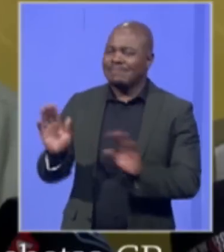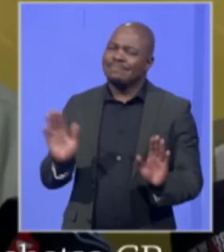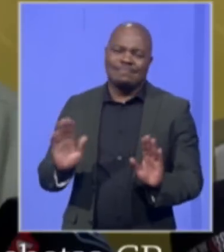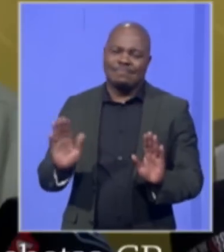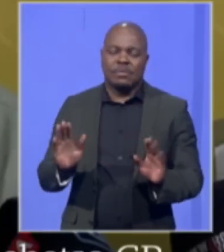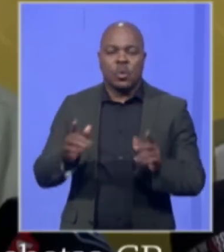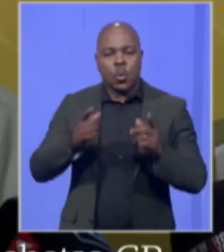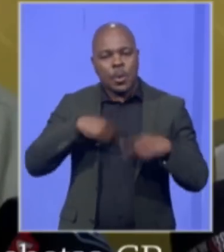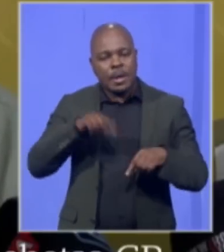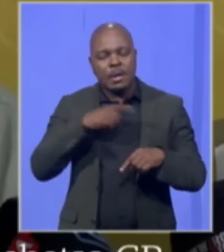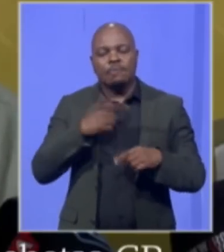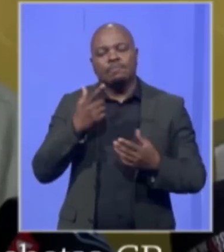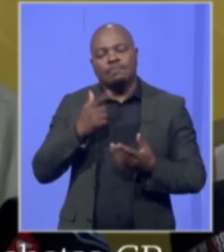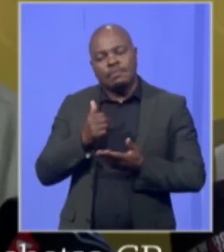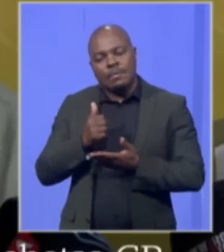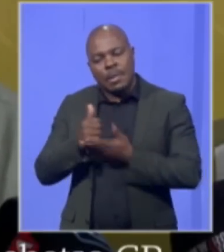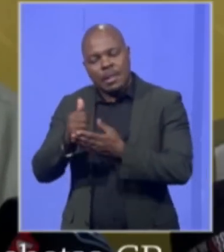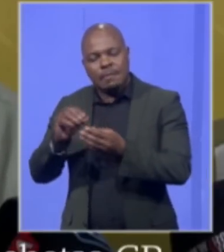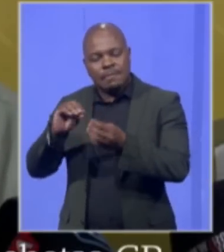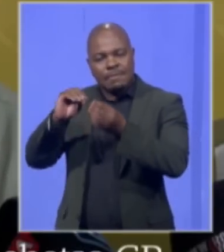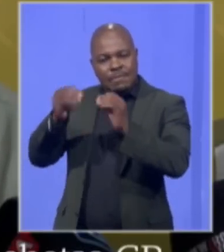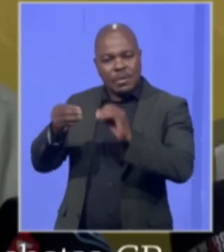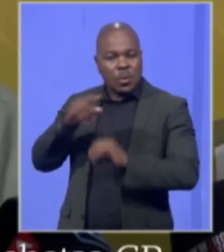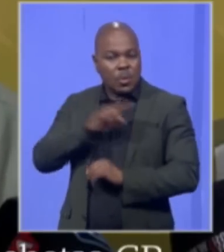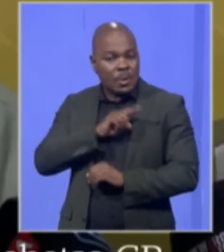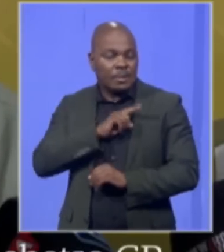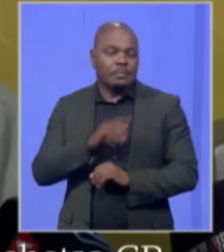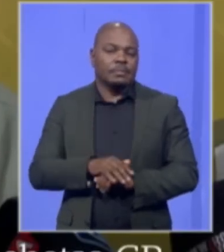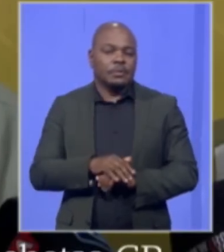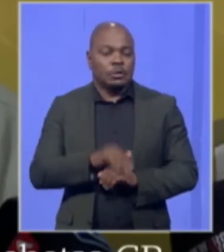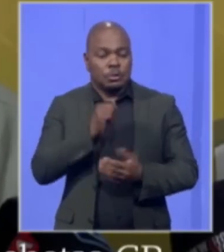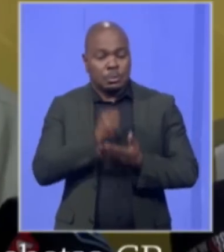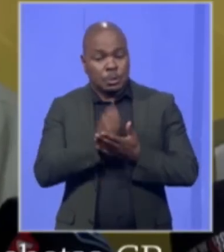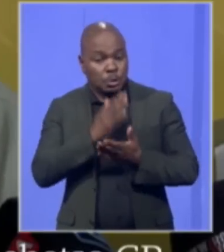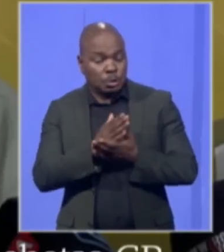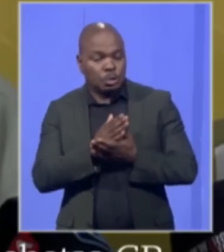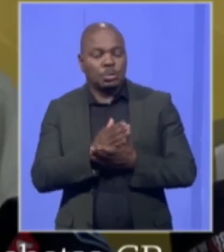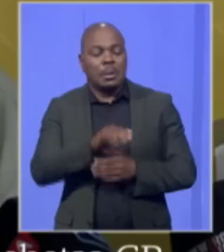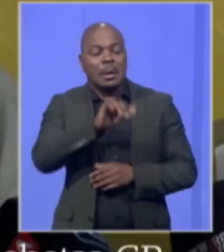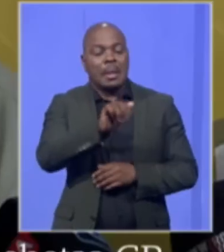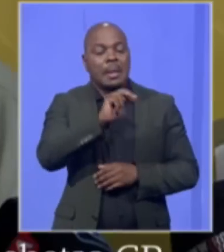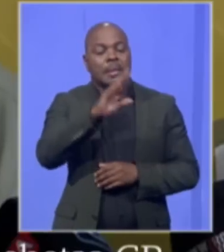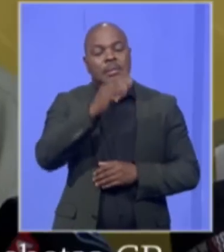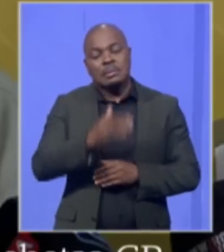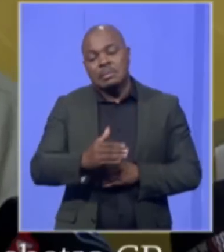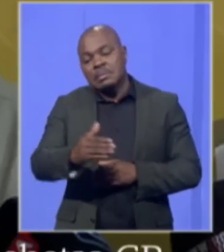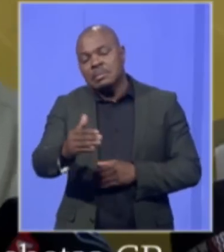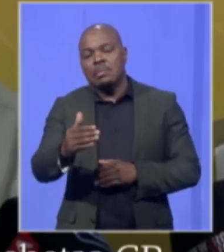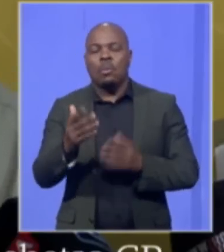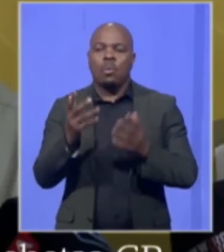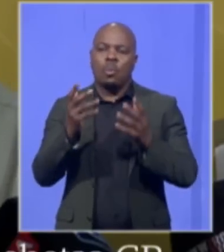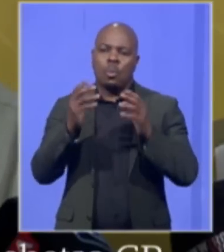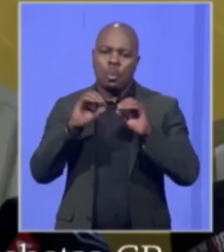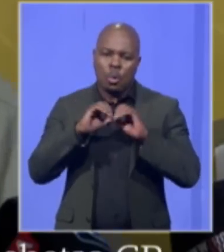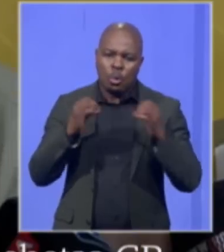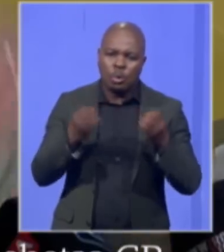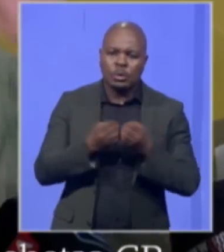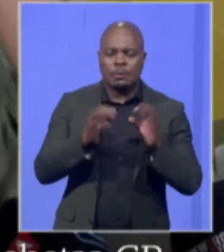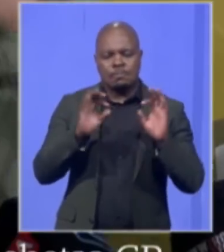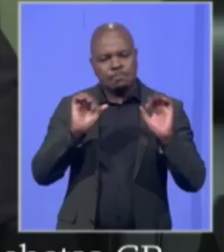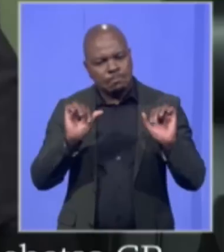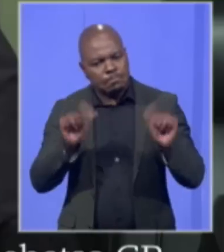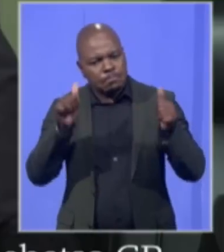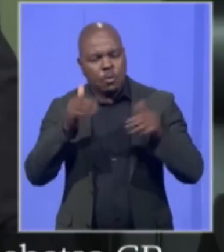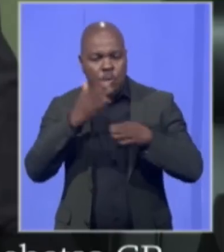a response to the need to ensure the ANC's organizational